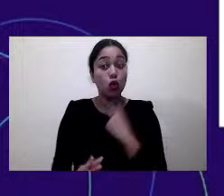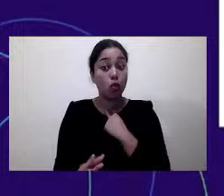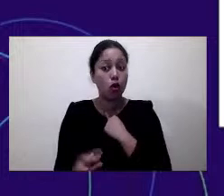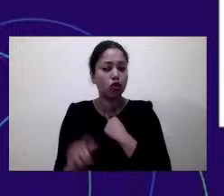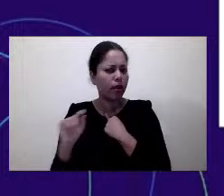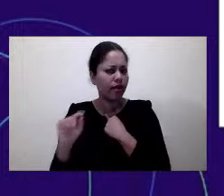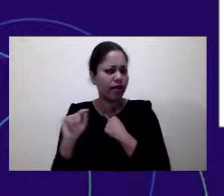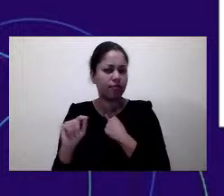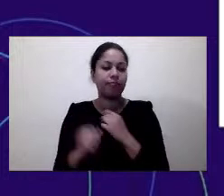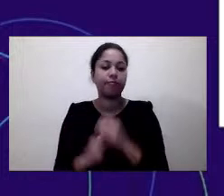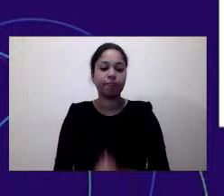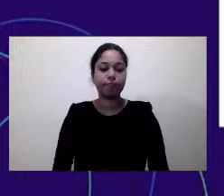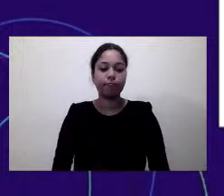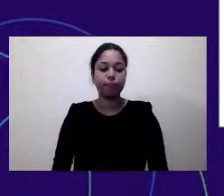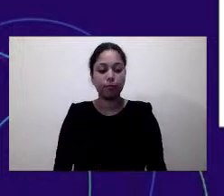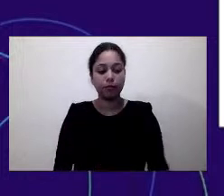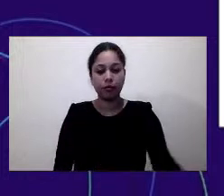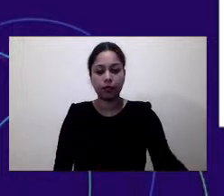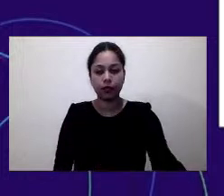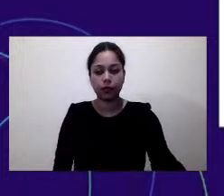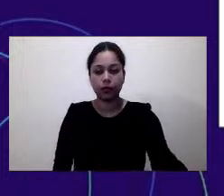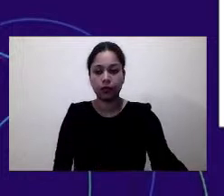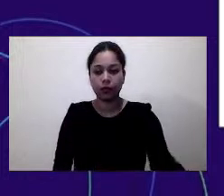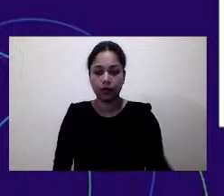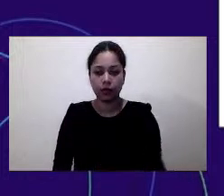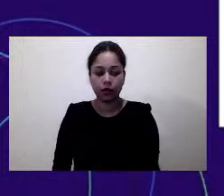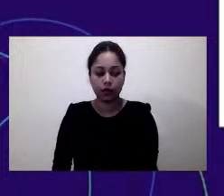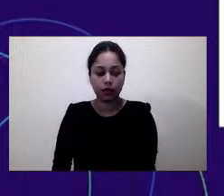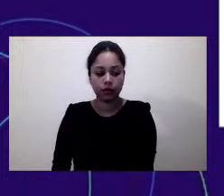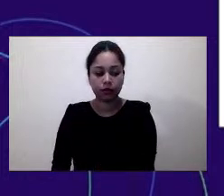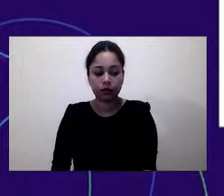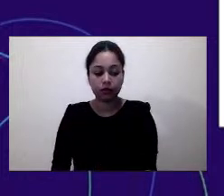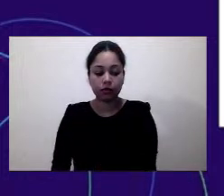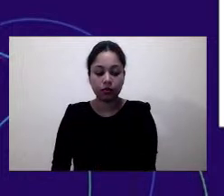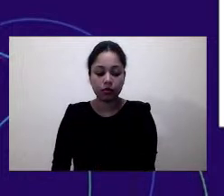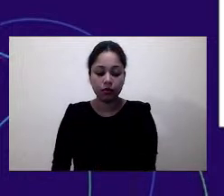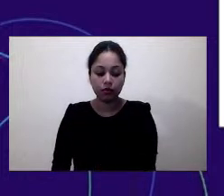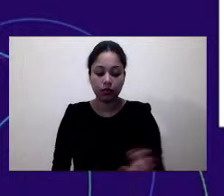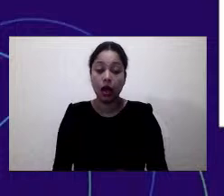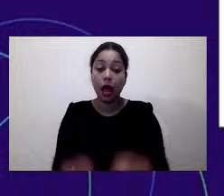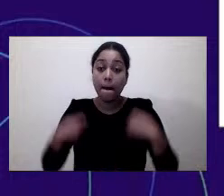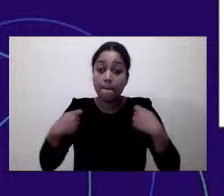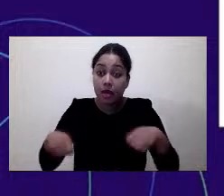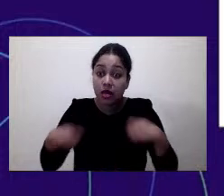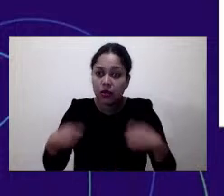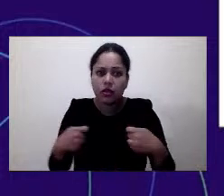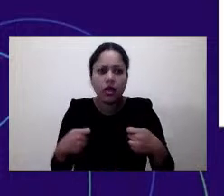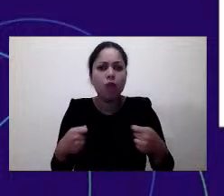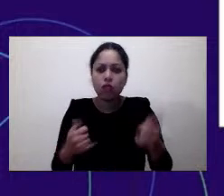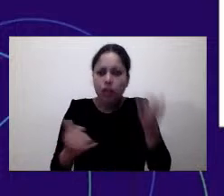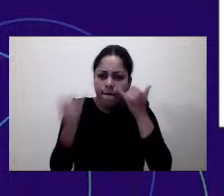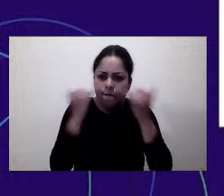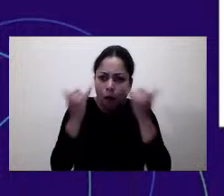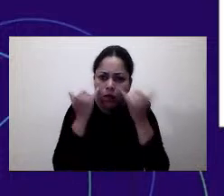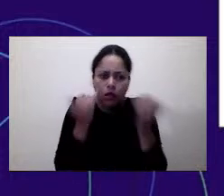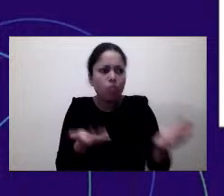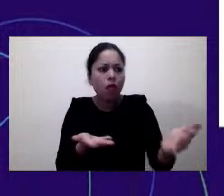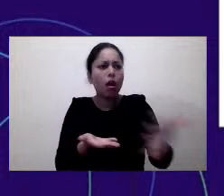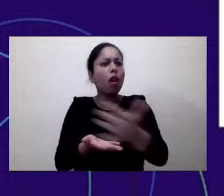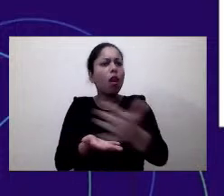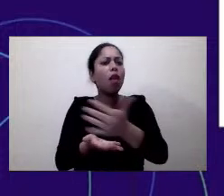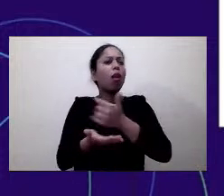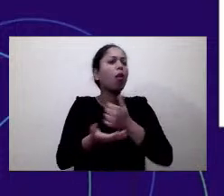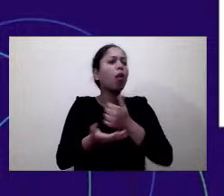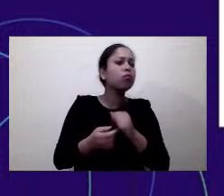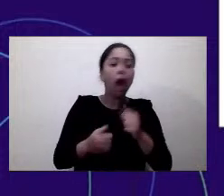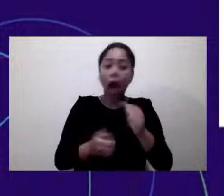forget is that we need to use the data we've collected from the students' activities, tasks, or tests,